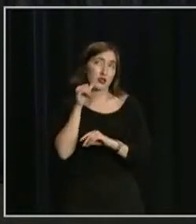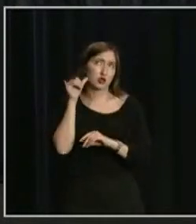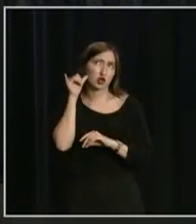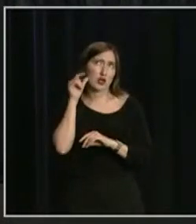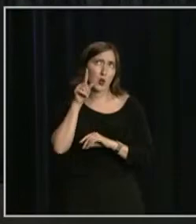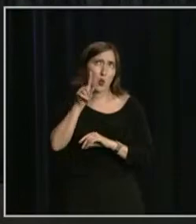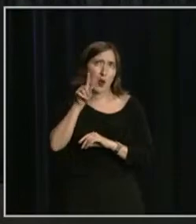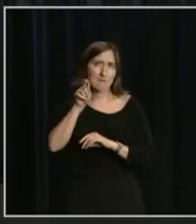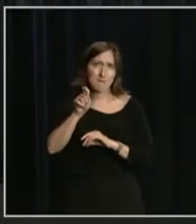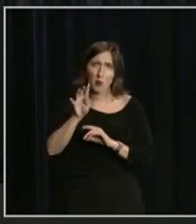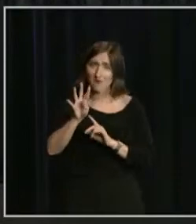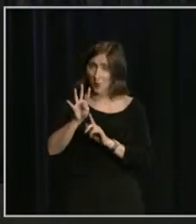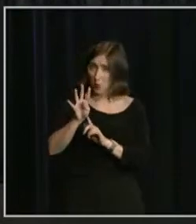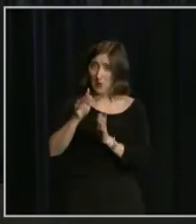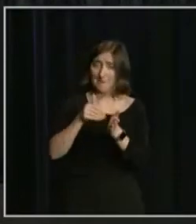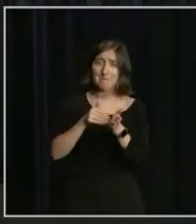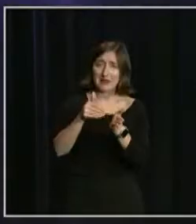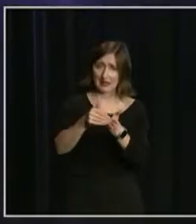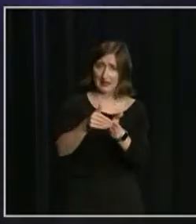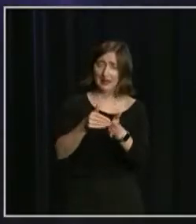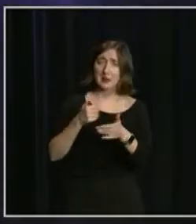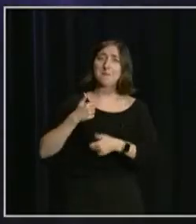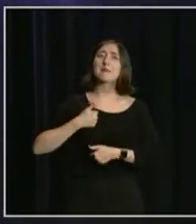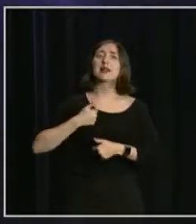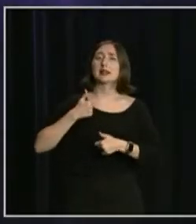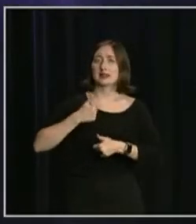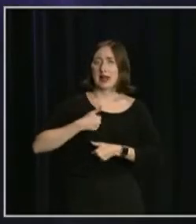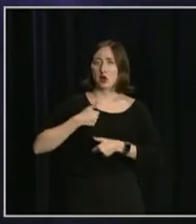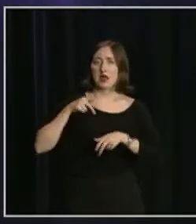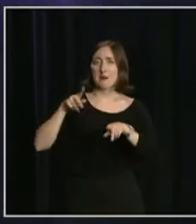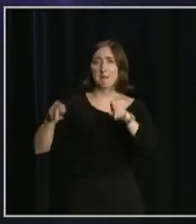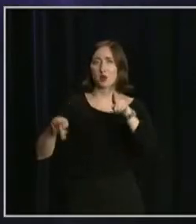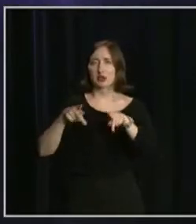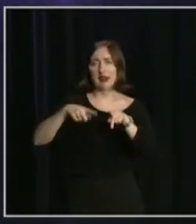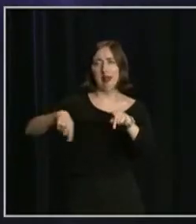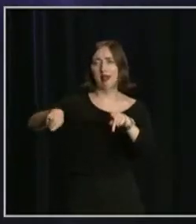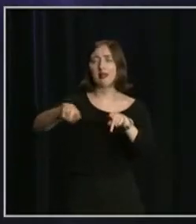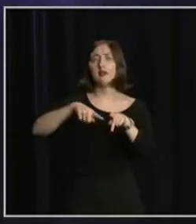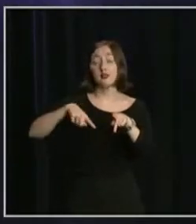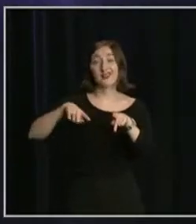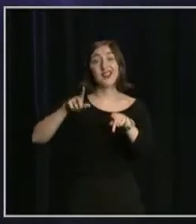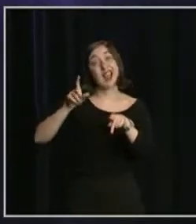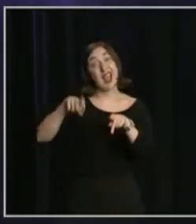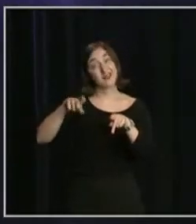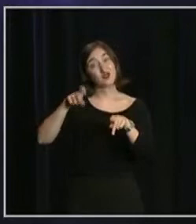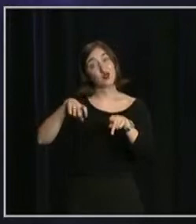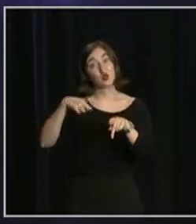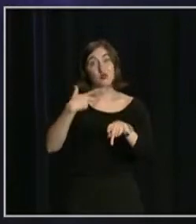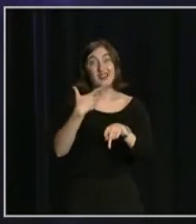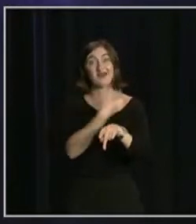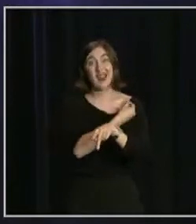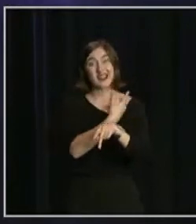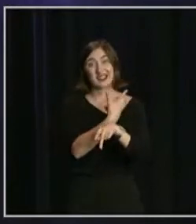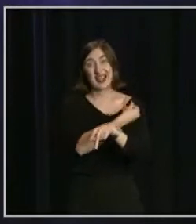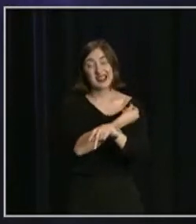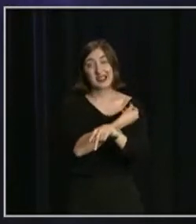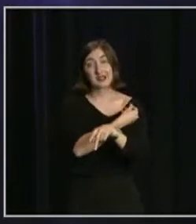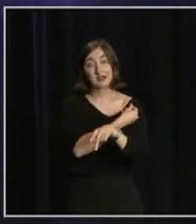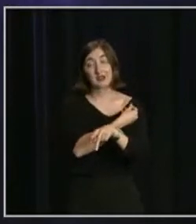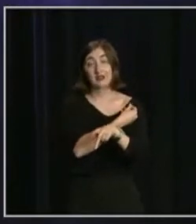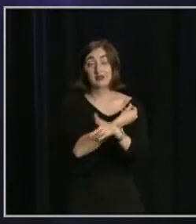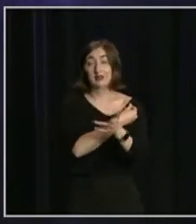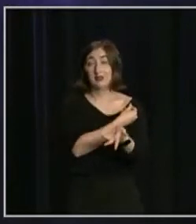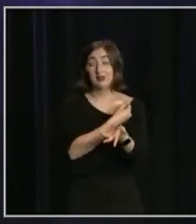million military personnel have to get vaccinated, active duty. And I